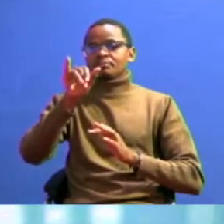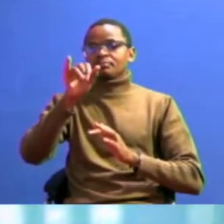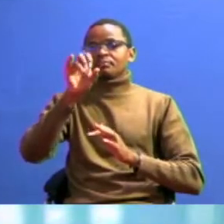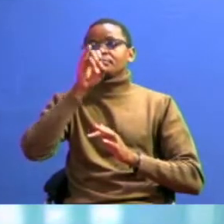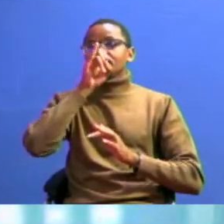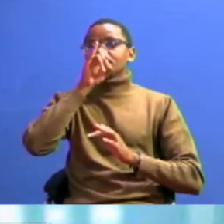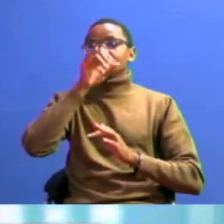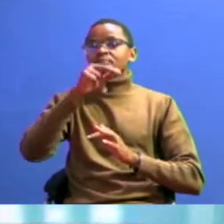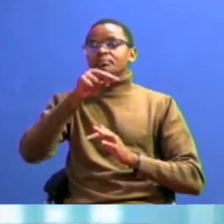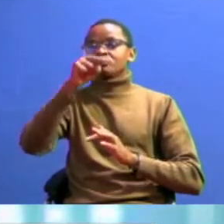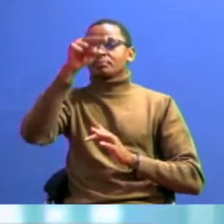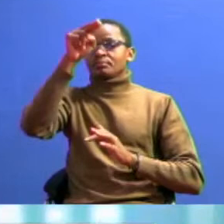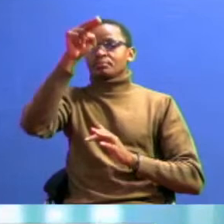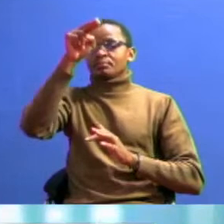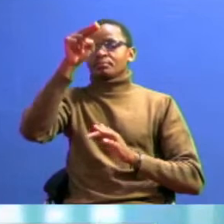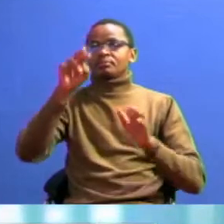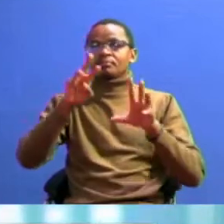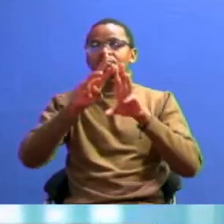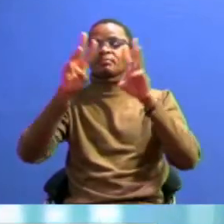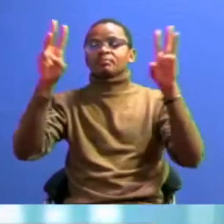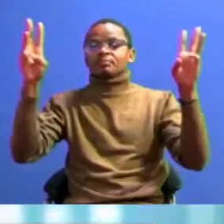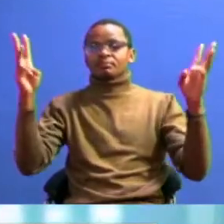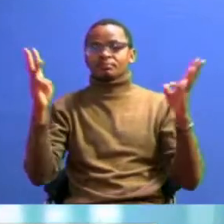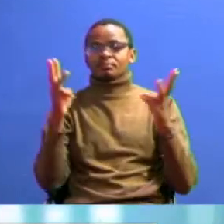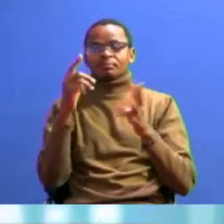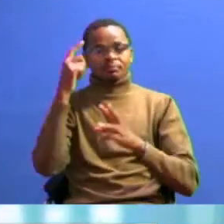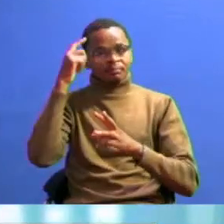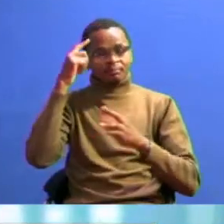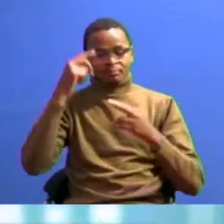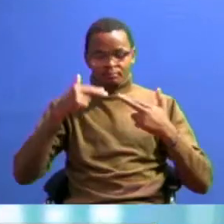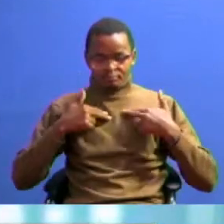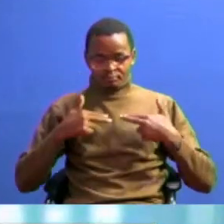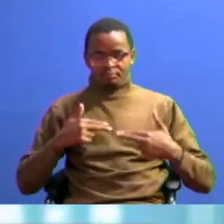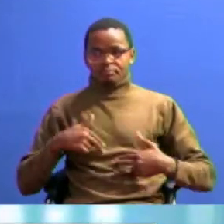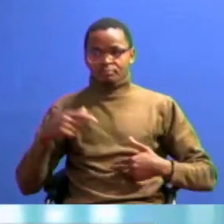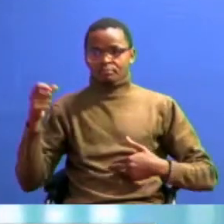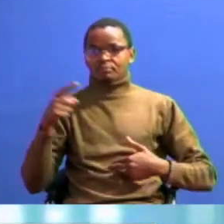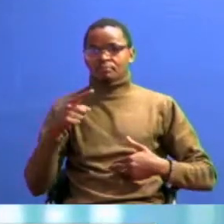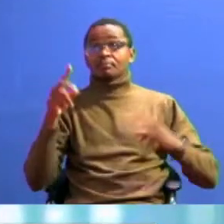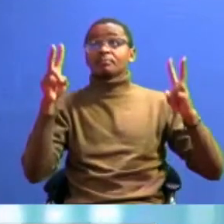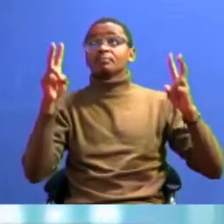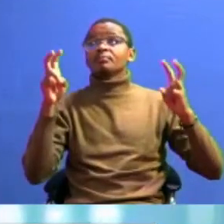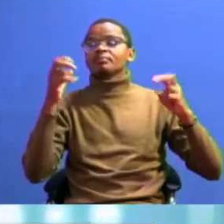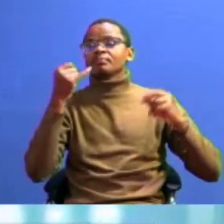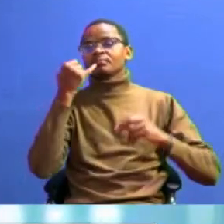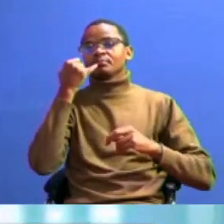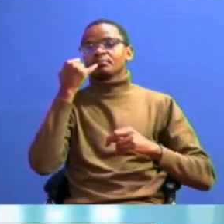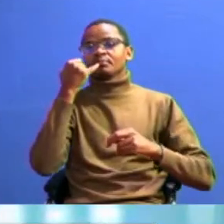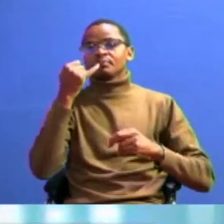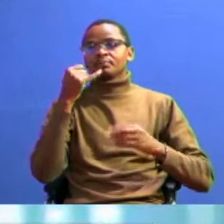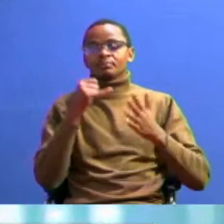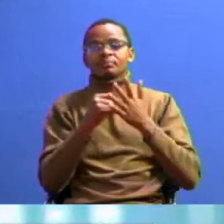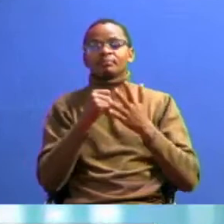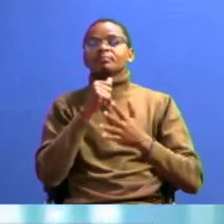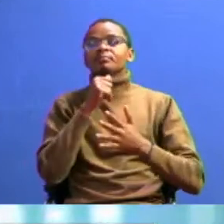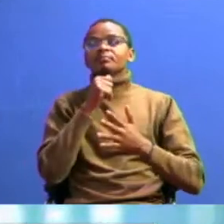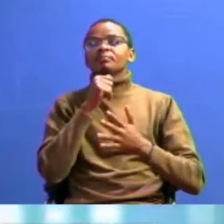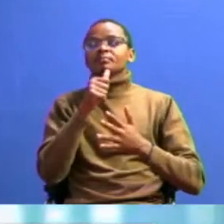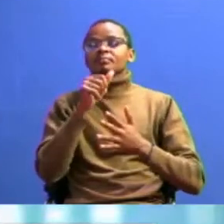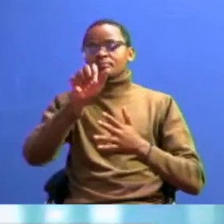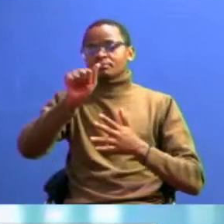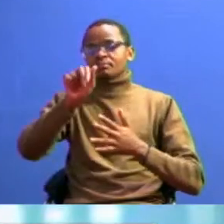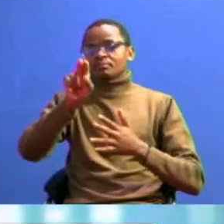and by the way, the Global Mental Health Month theme is, it is not just